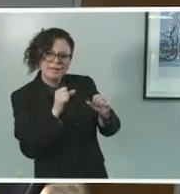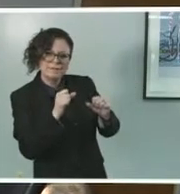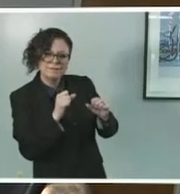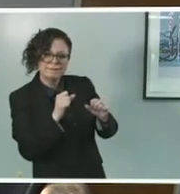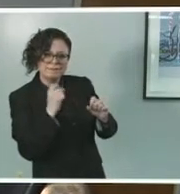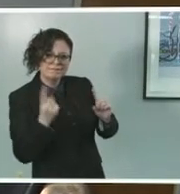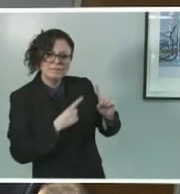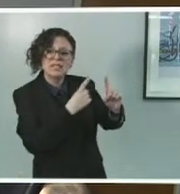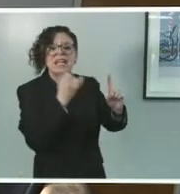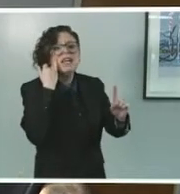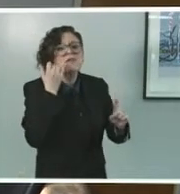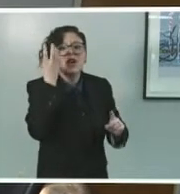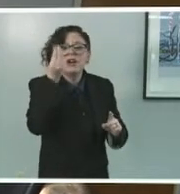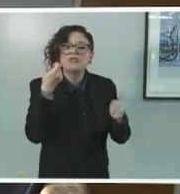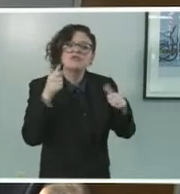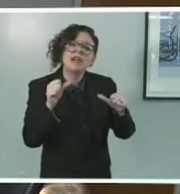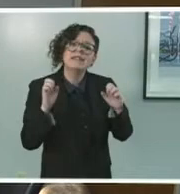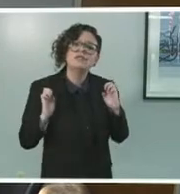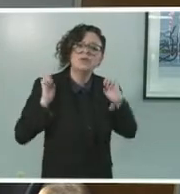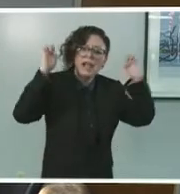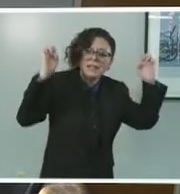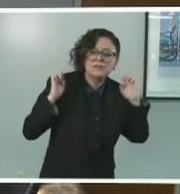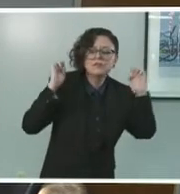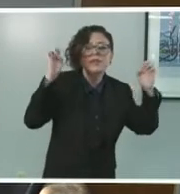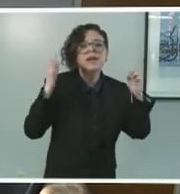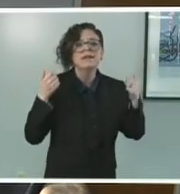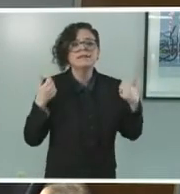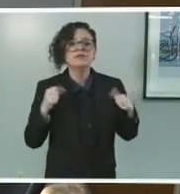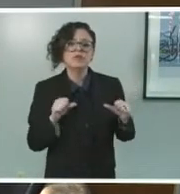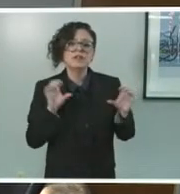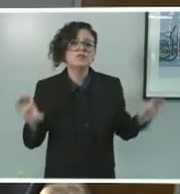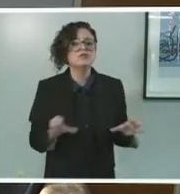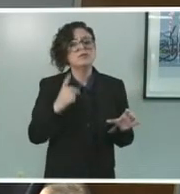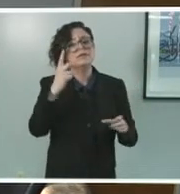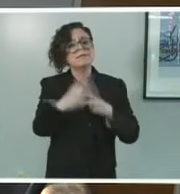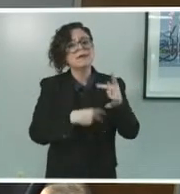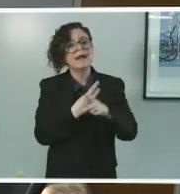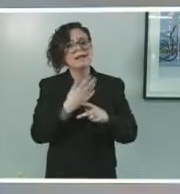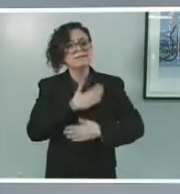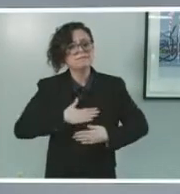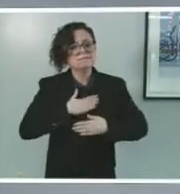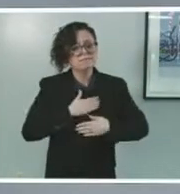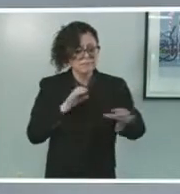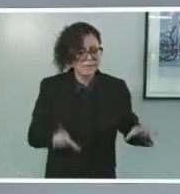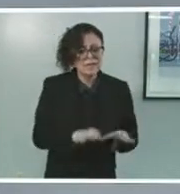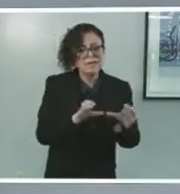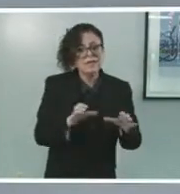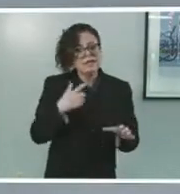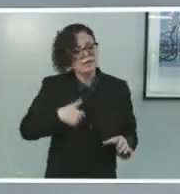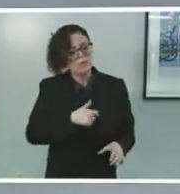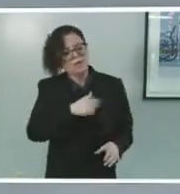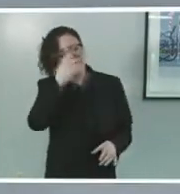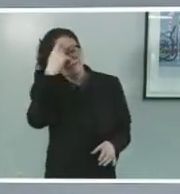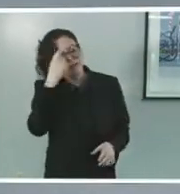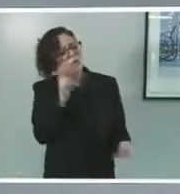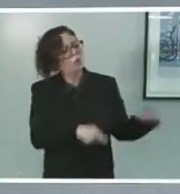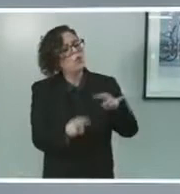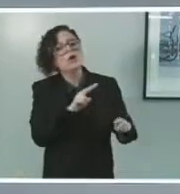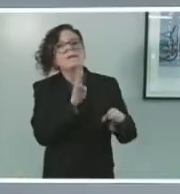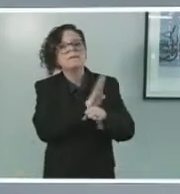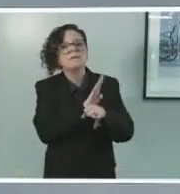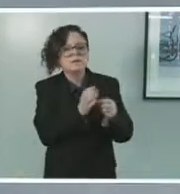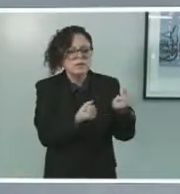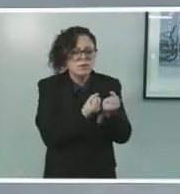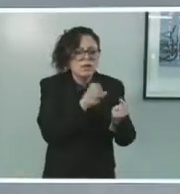trying to exercise, you're trying to engage in some kind of recreational activities, then we will look at those businesses that support that. If you've